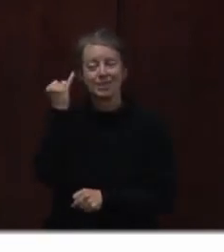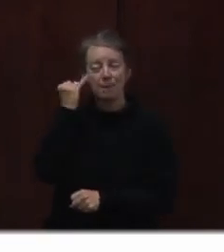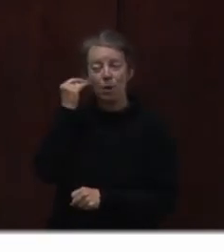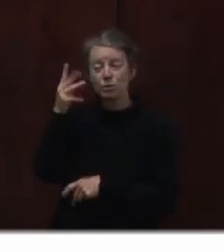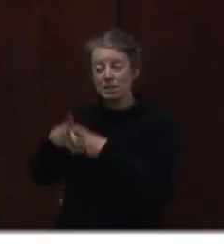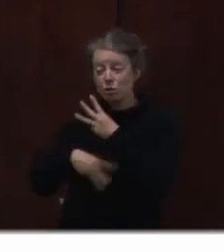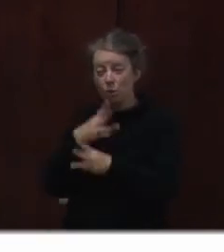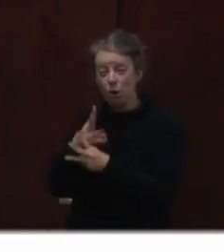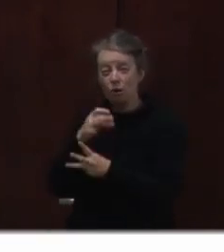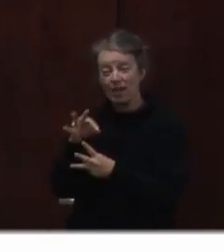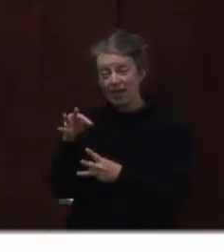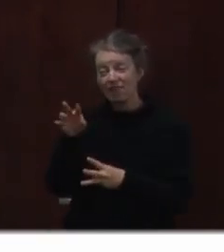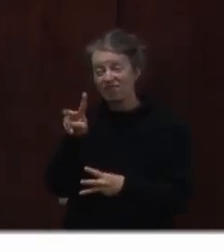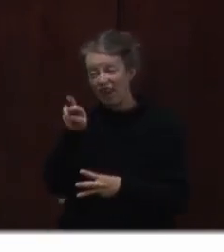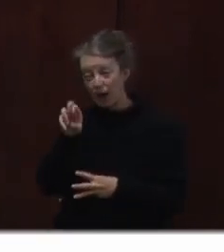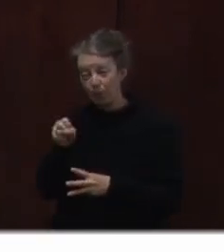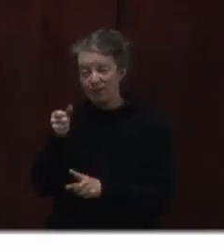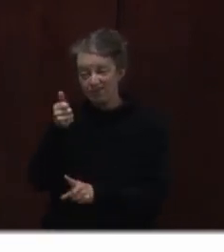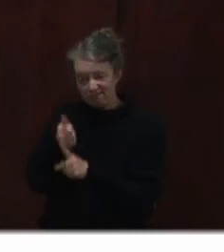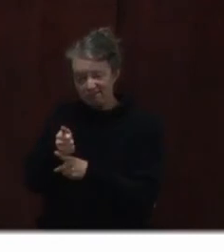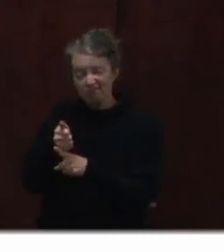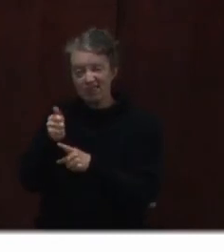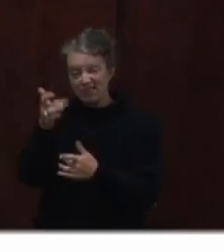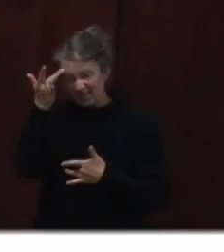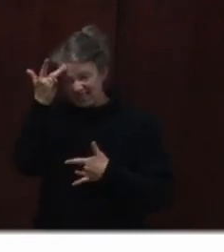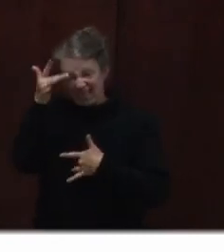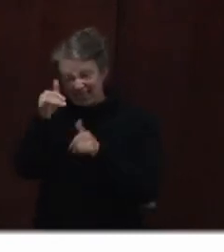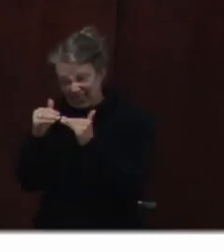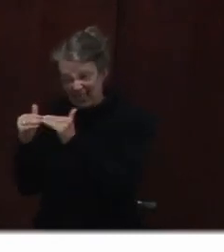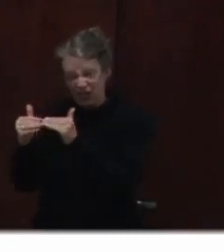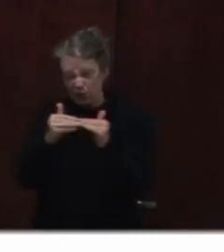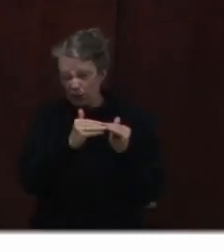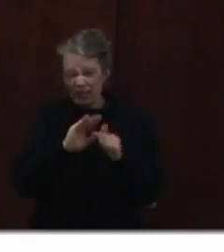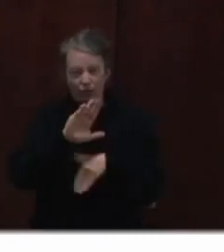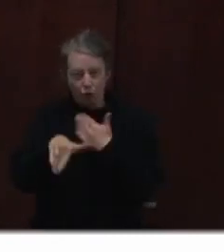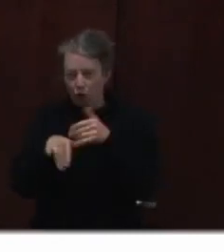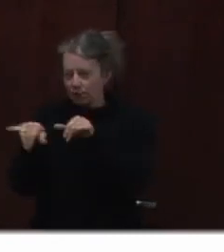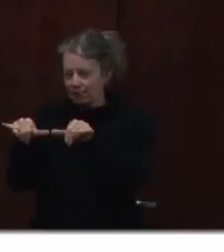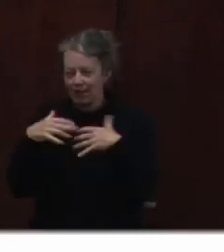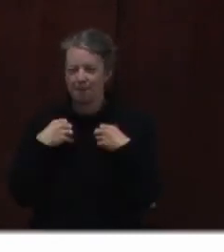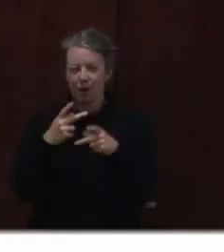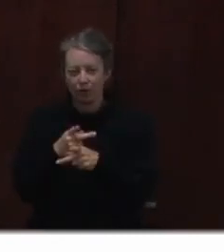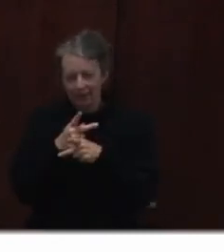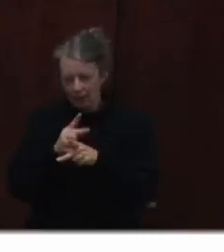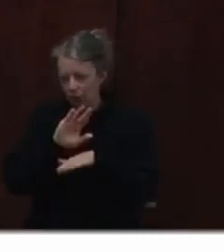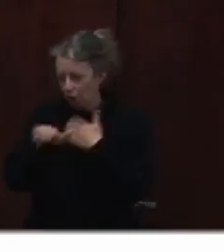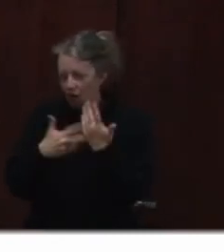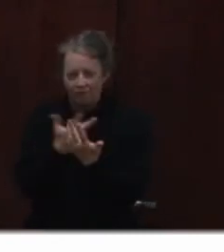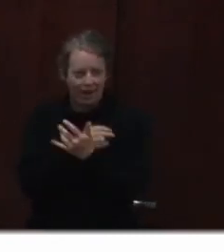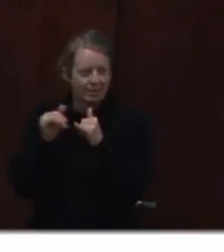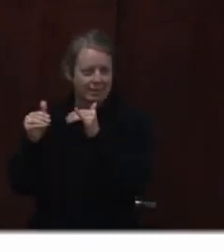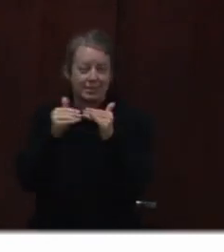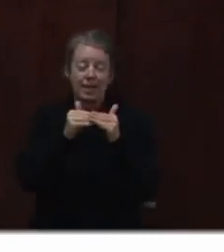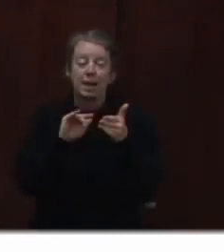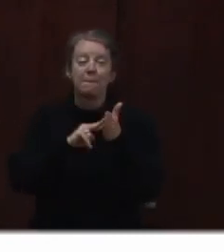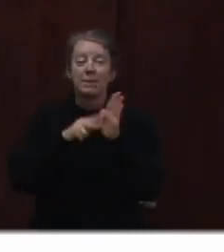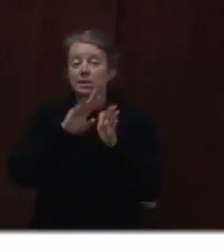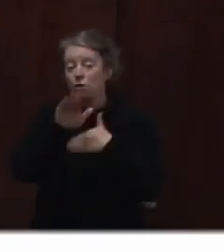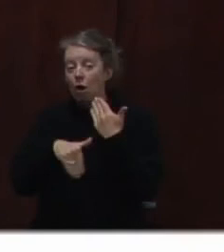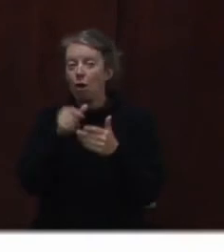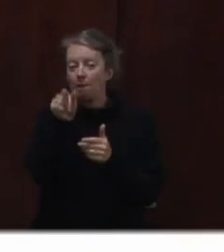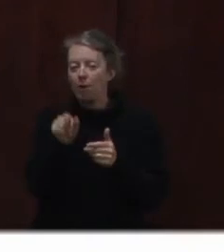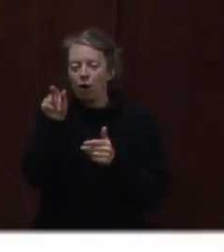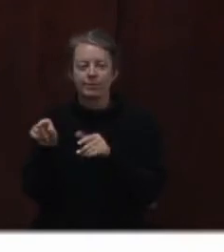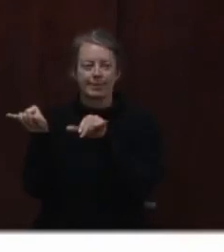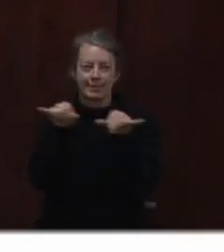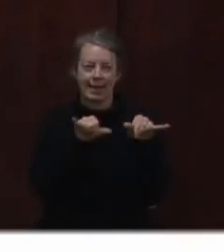affected everyone equally and we got all that same kind of health care and we got vaccinations the same way, every bar would be equal. For African Americans, you'd